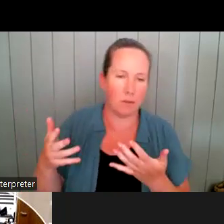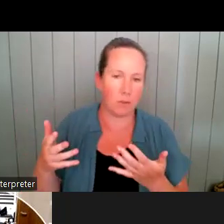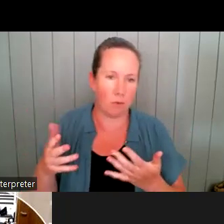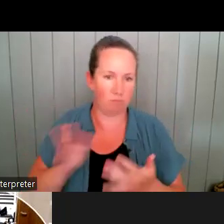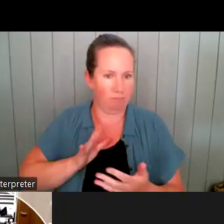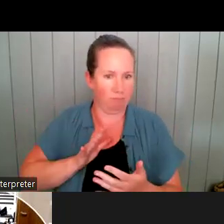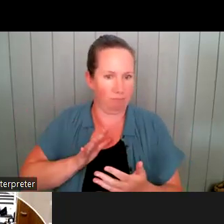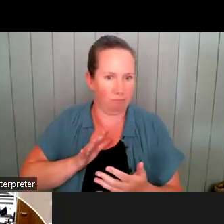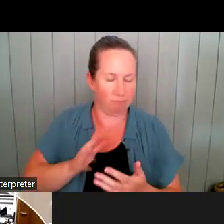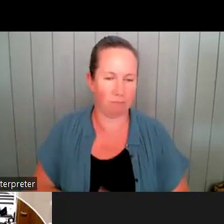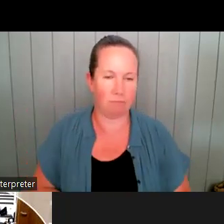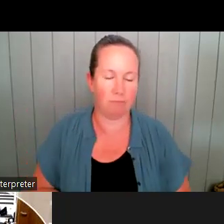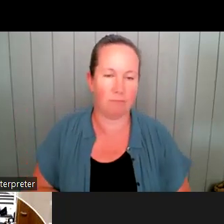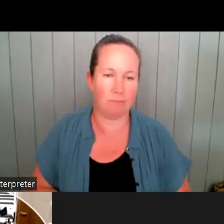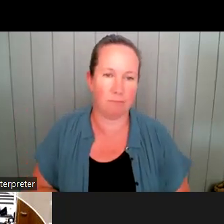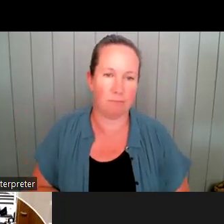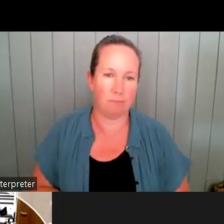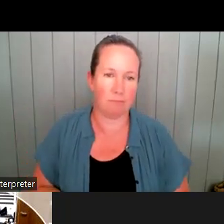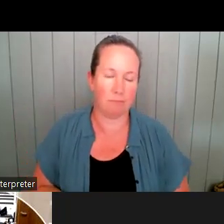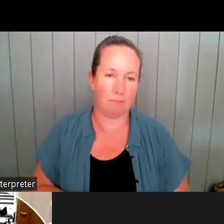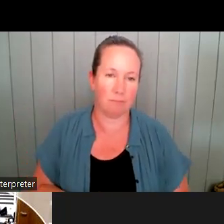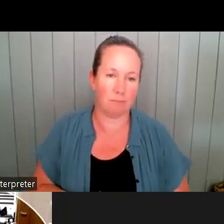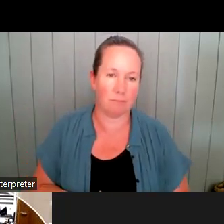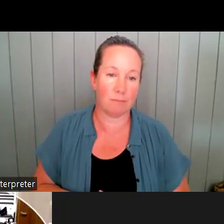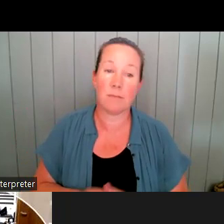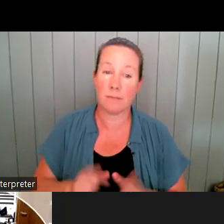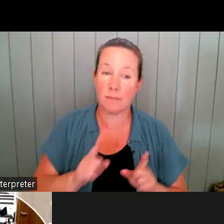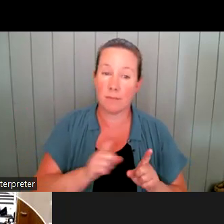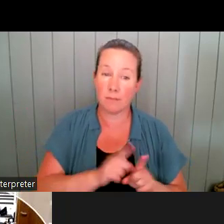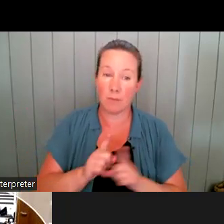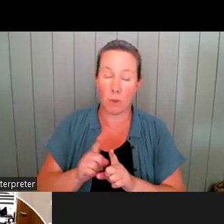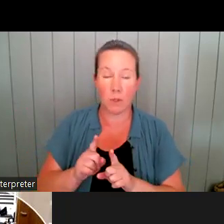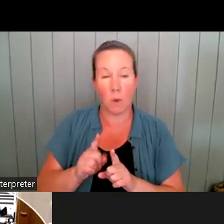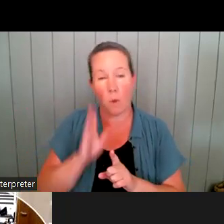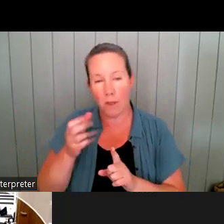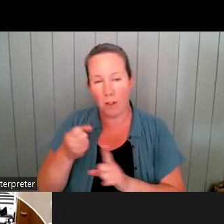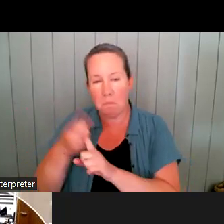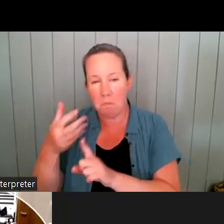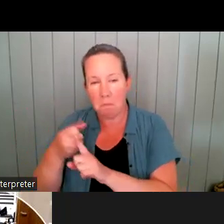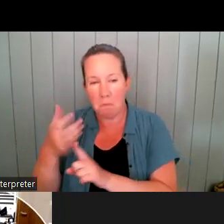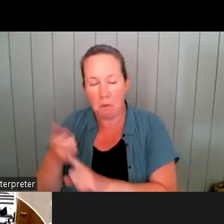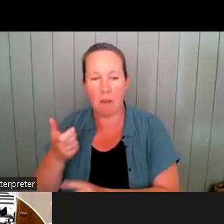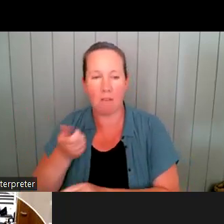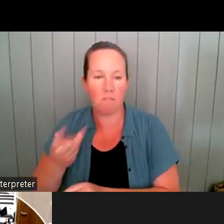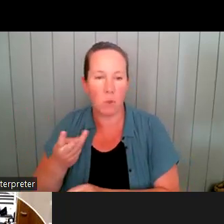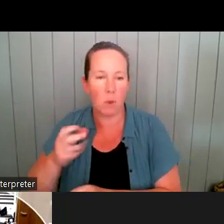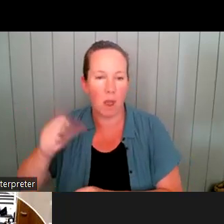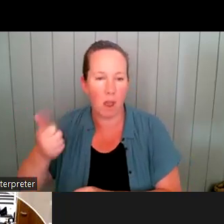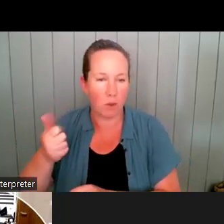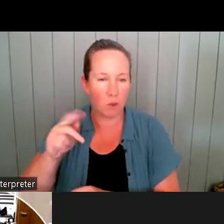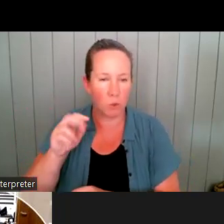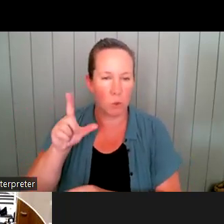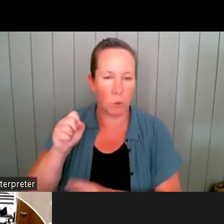tools. You will also know, as he's mentioned, some additional tools on the OStarNet website.